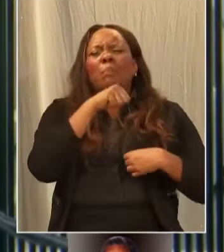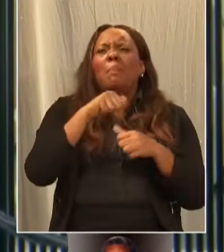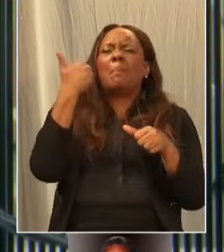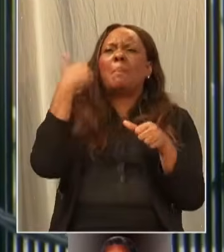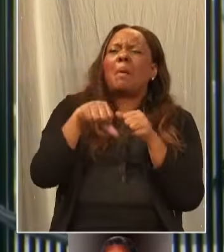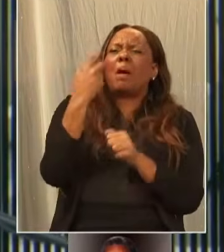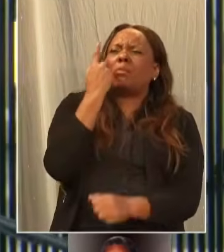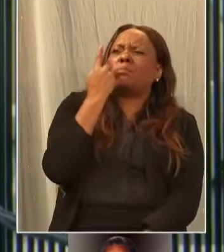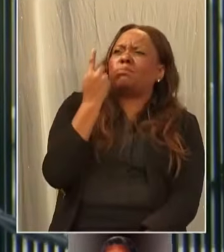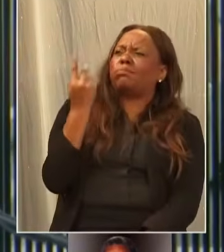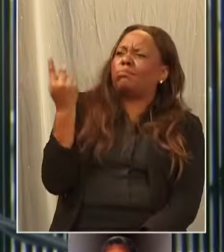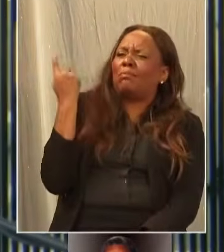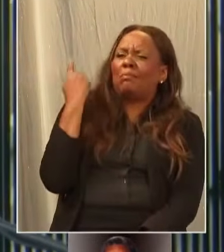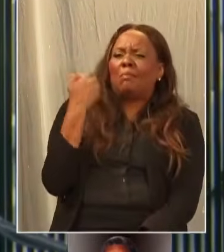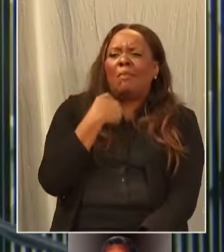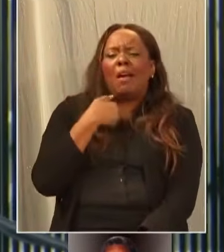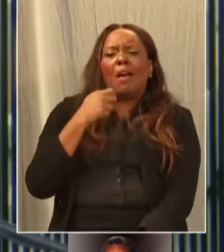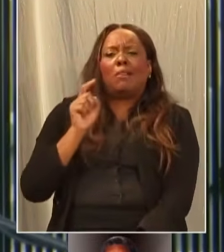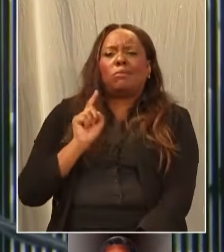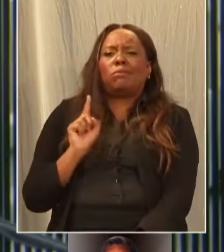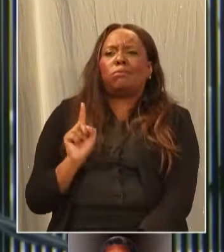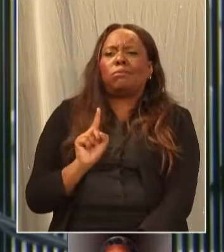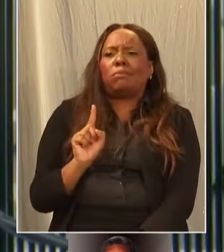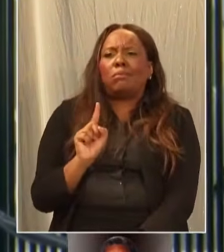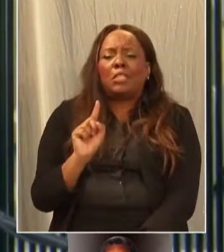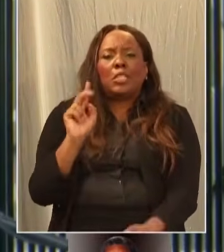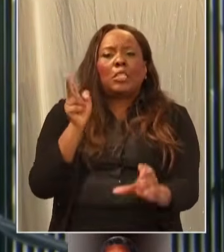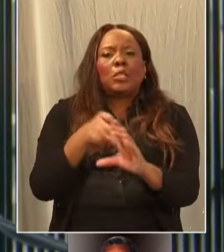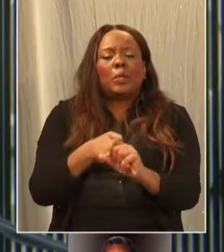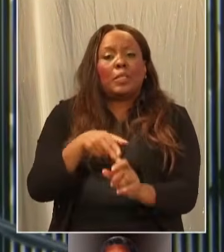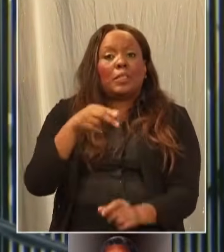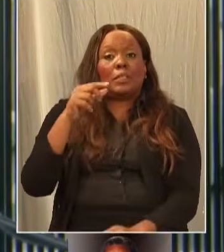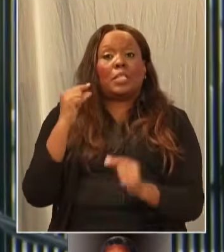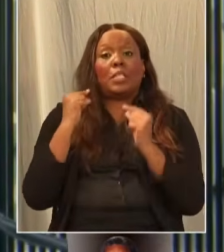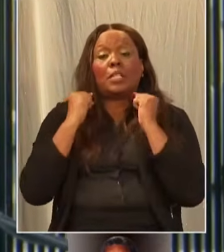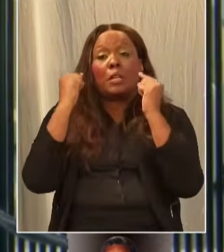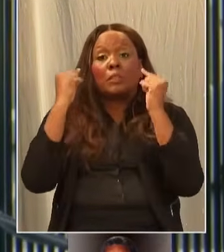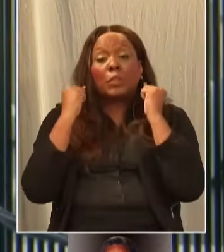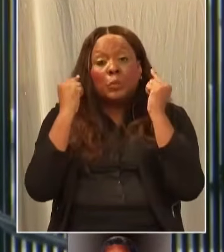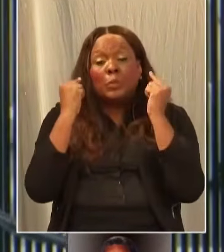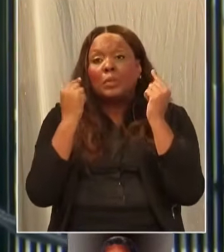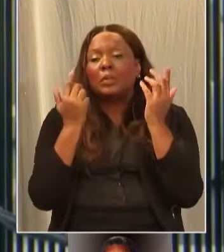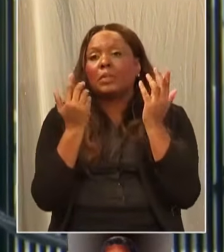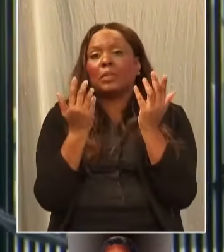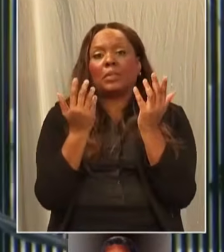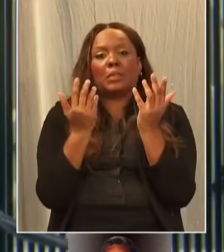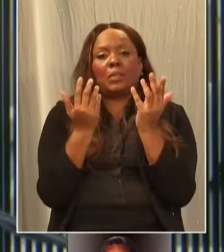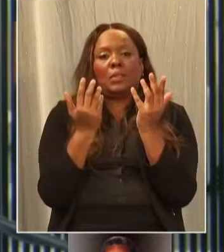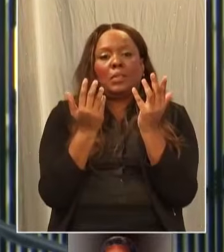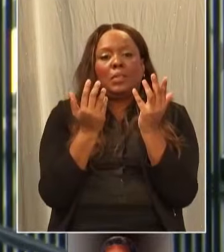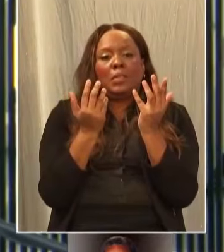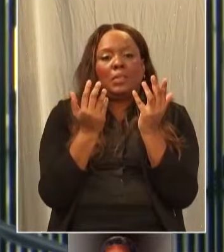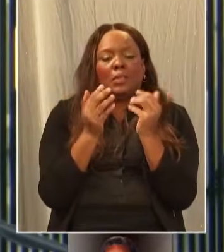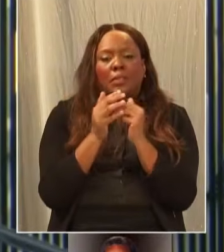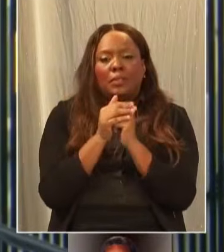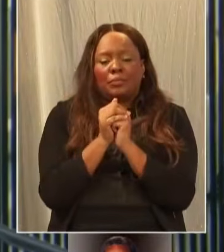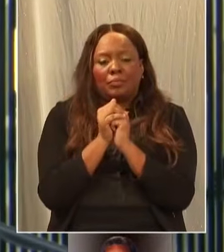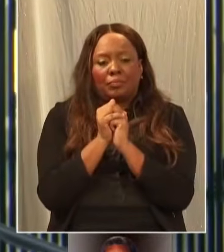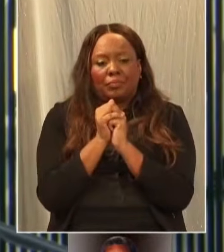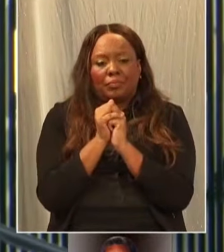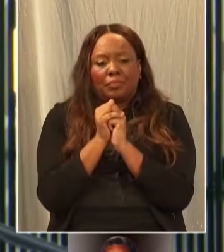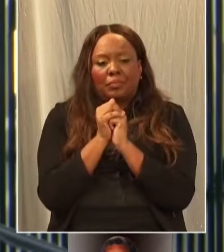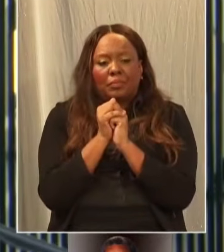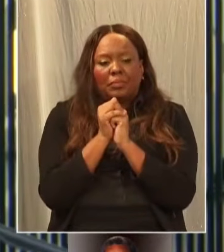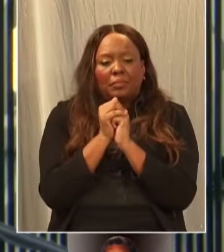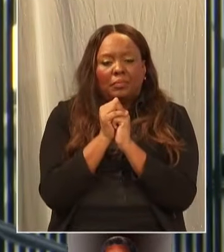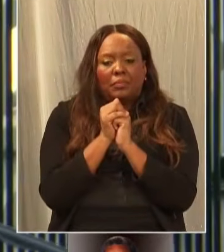to the wicket to join Sir Garfield Sobers. Together, we added some more